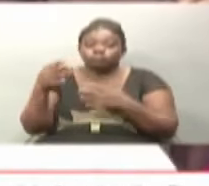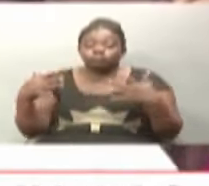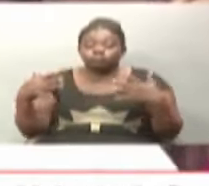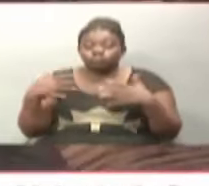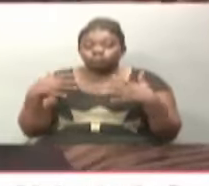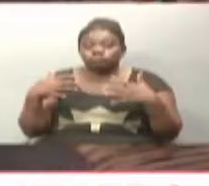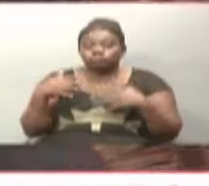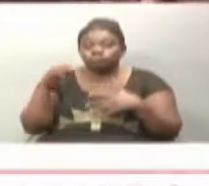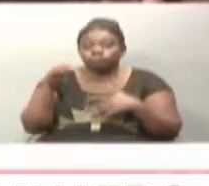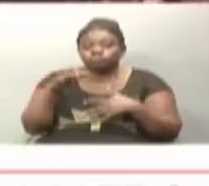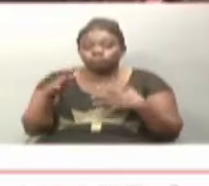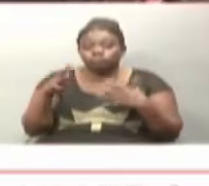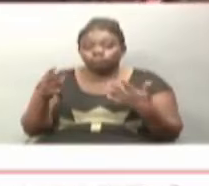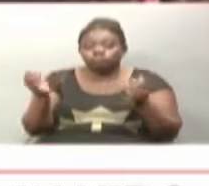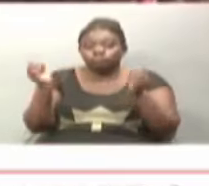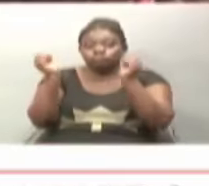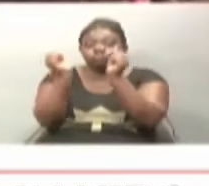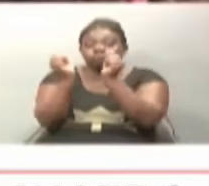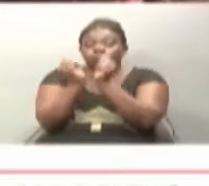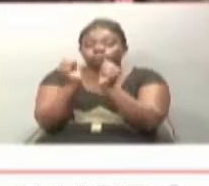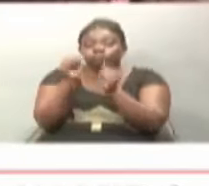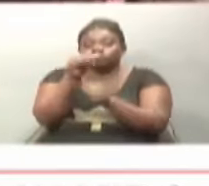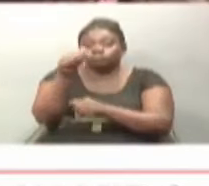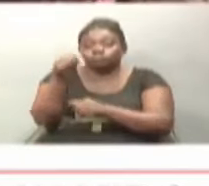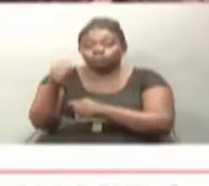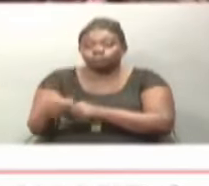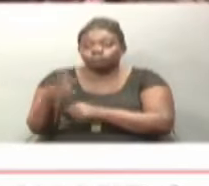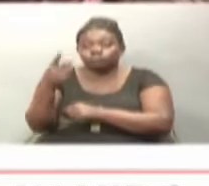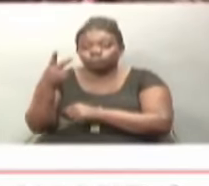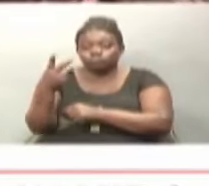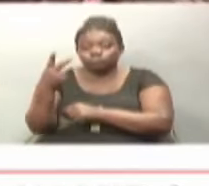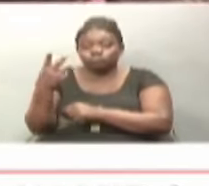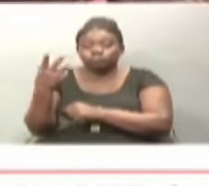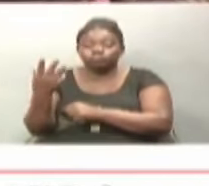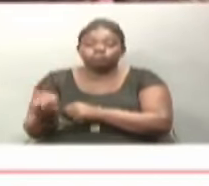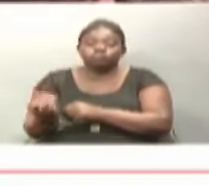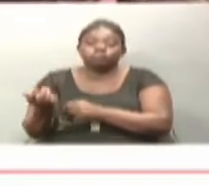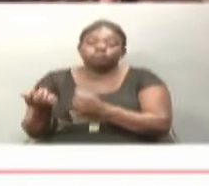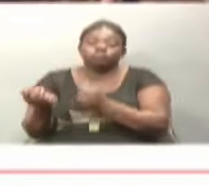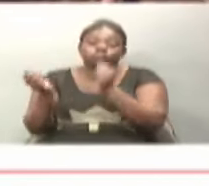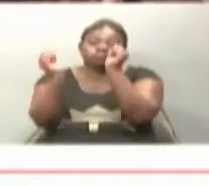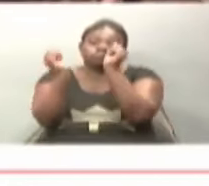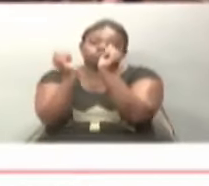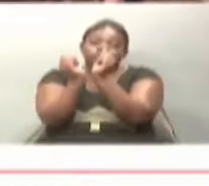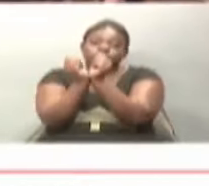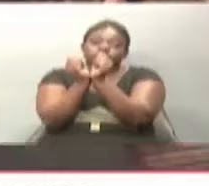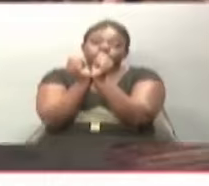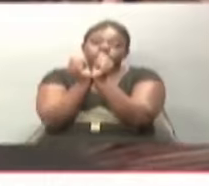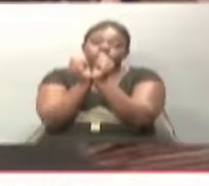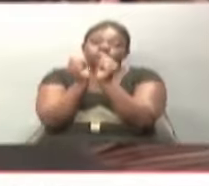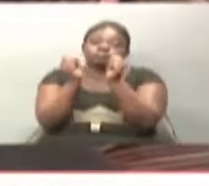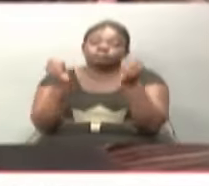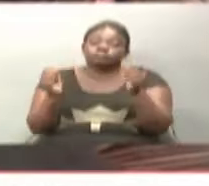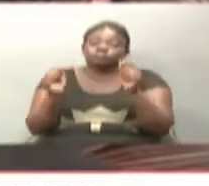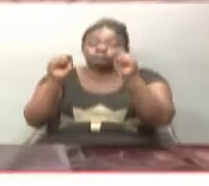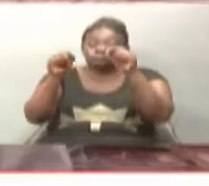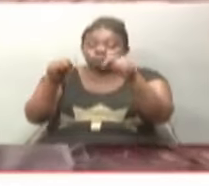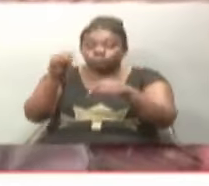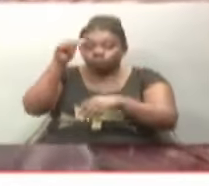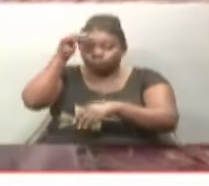nyo bakuta banabwa ababi babiki ubaba kutte ne babaleta ku police wa